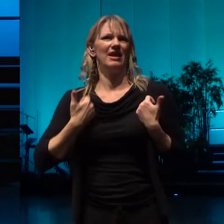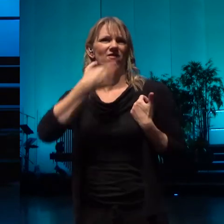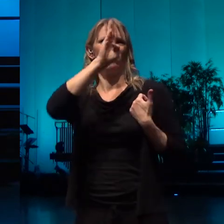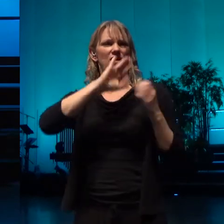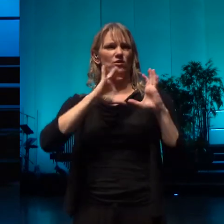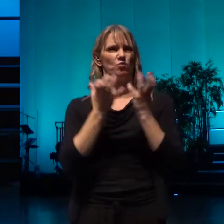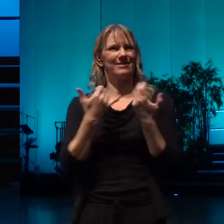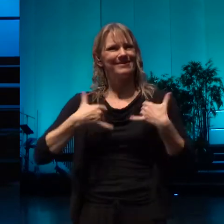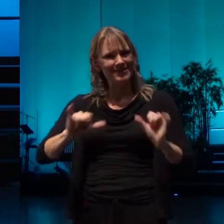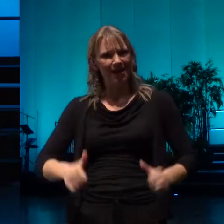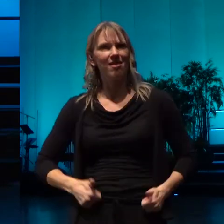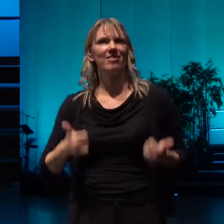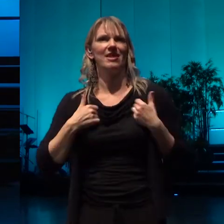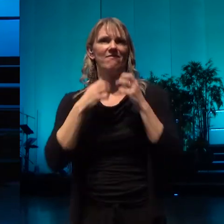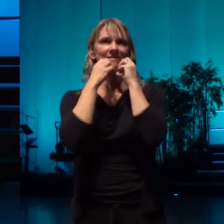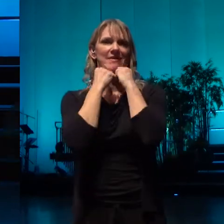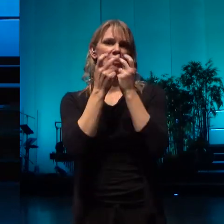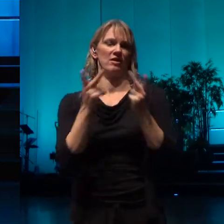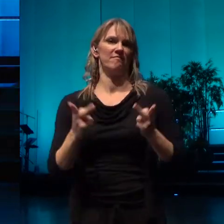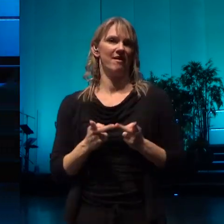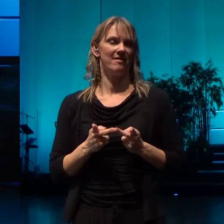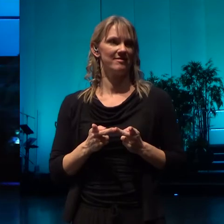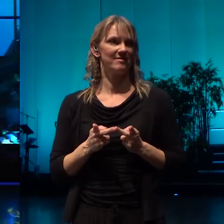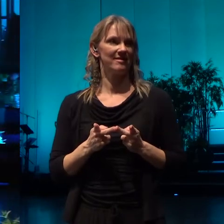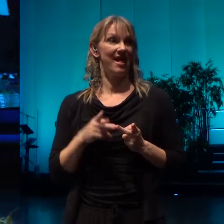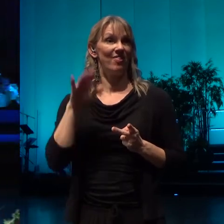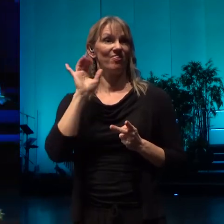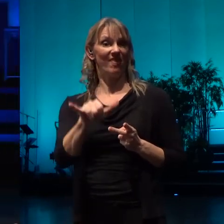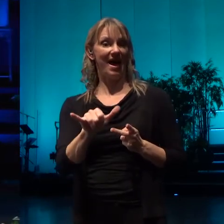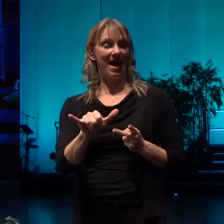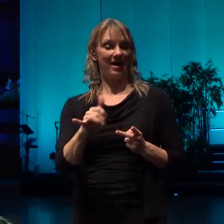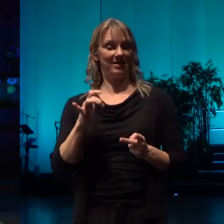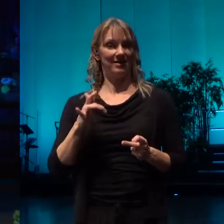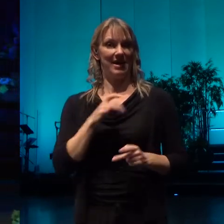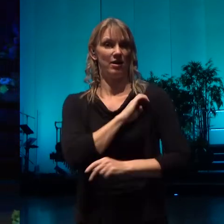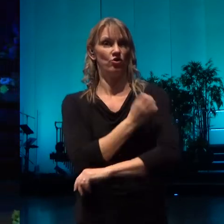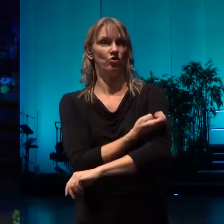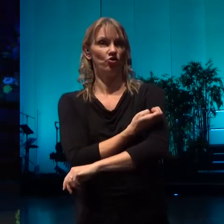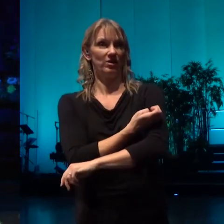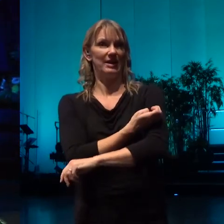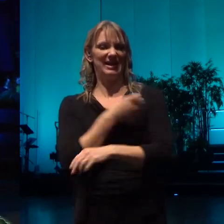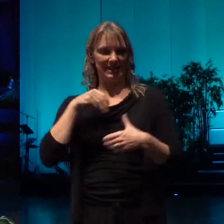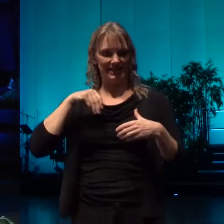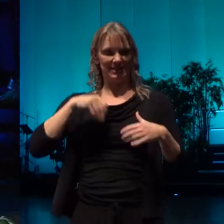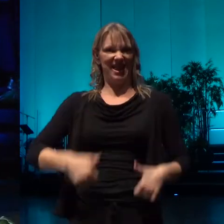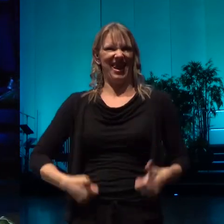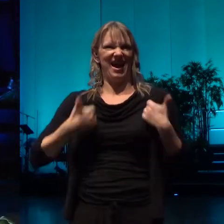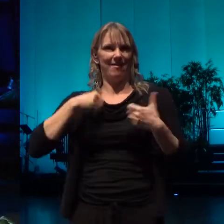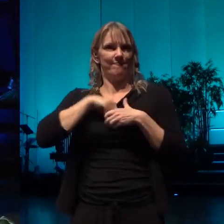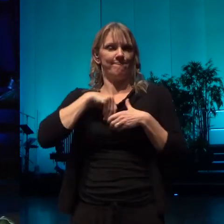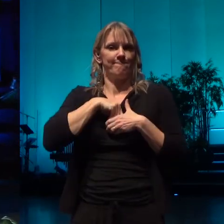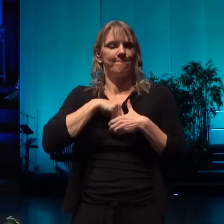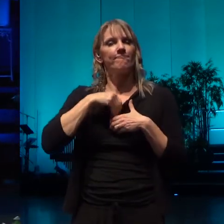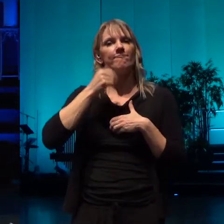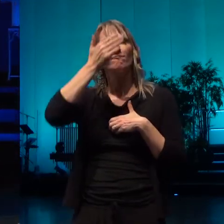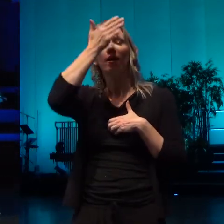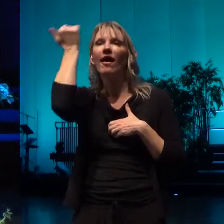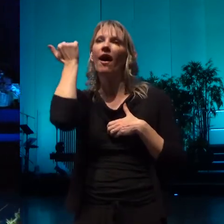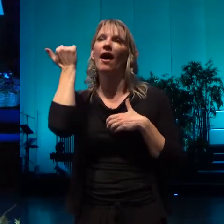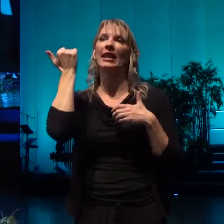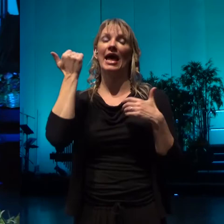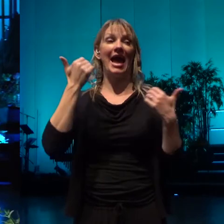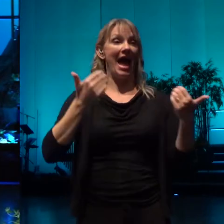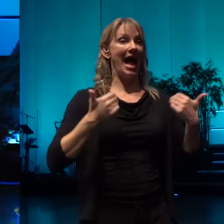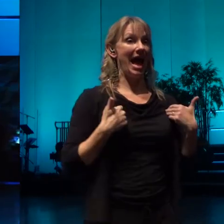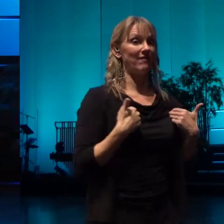still live in a sacred space. And that resonance is this aspect of inner life. You know, we forget sometimes that there's a difference between